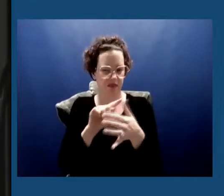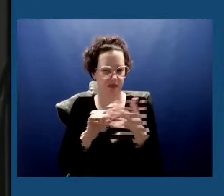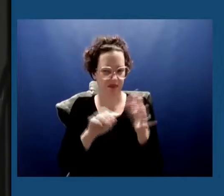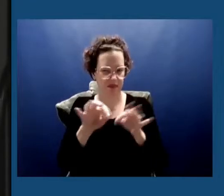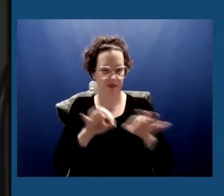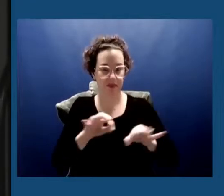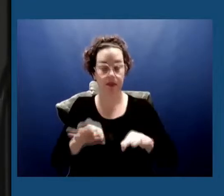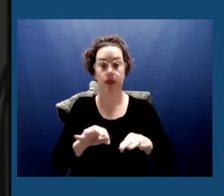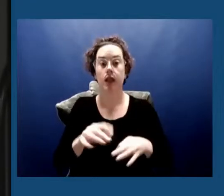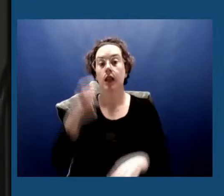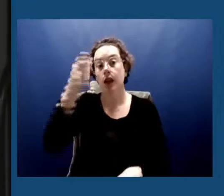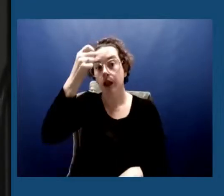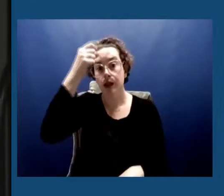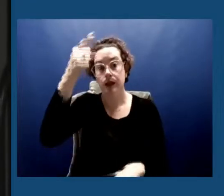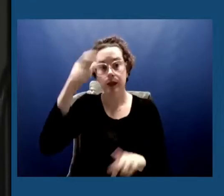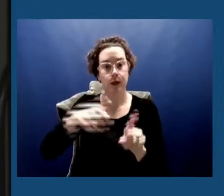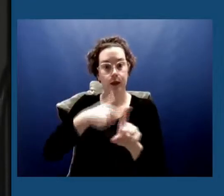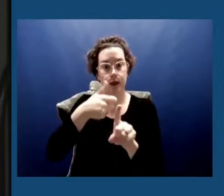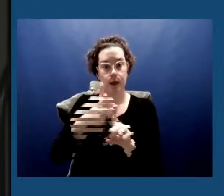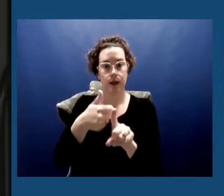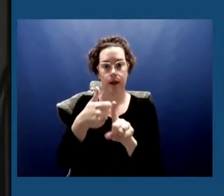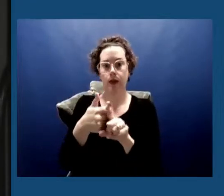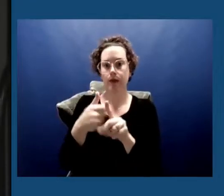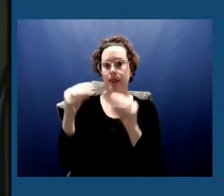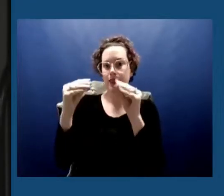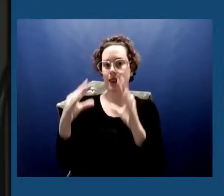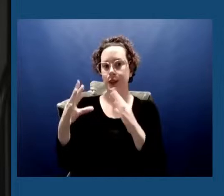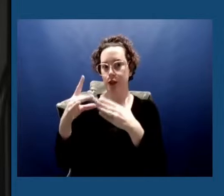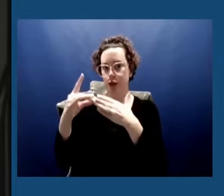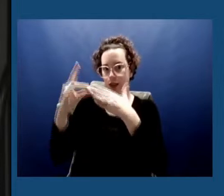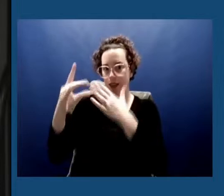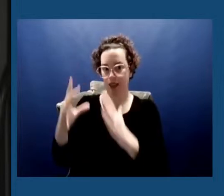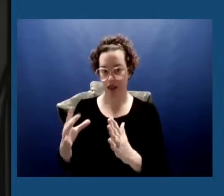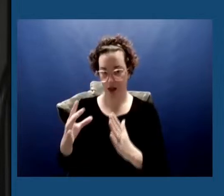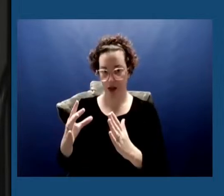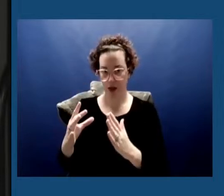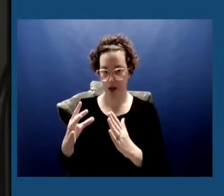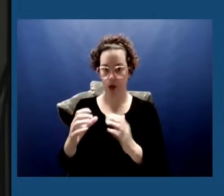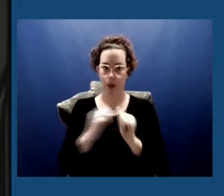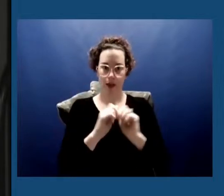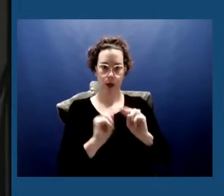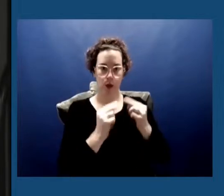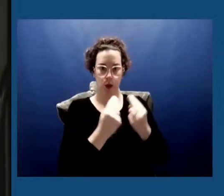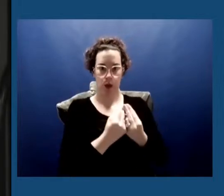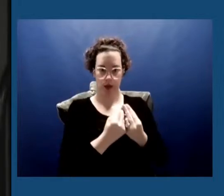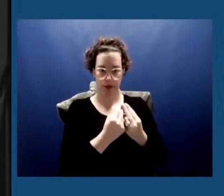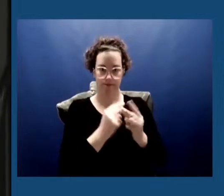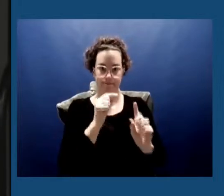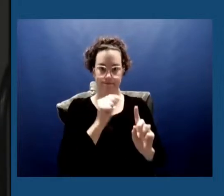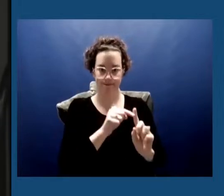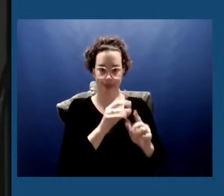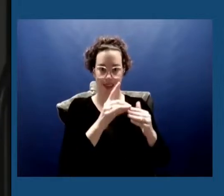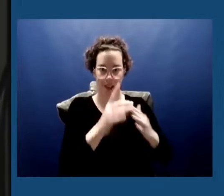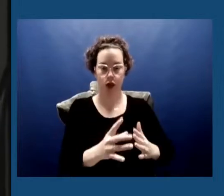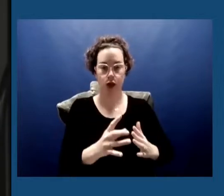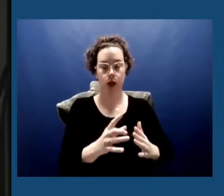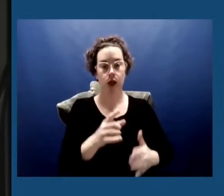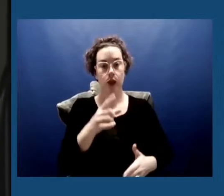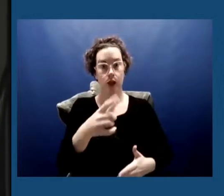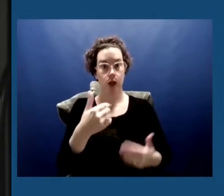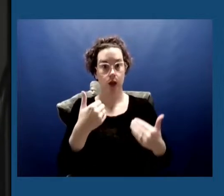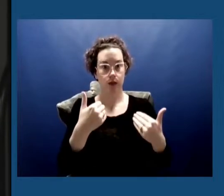When you are a teacher leader from a union, you don't get the benefit of the